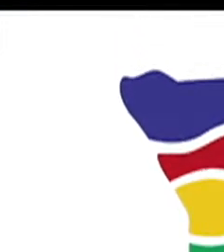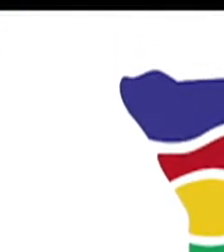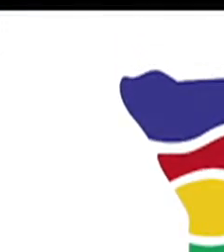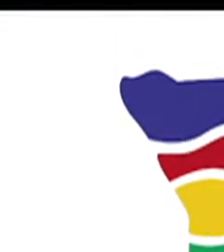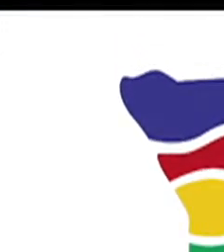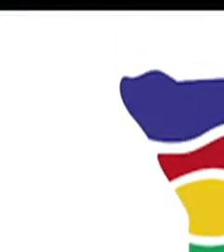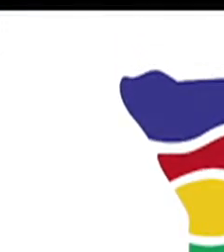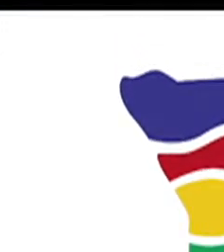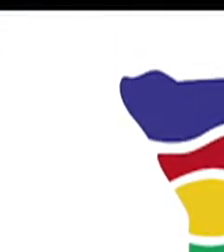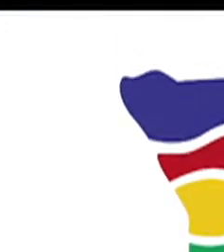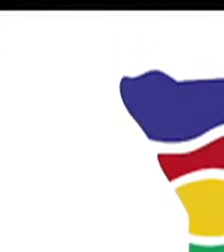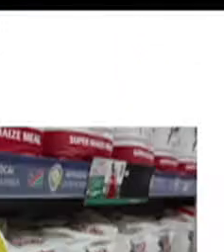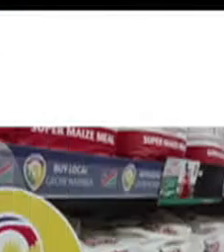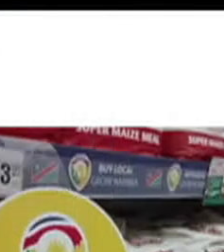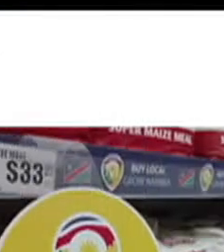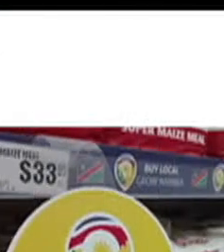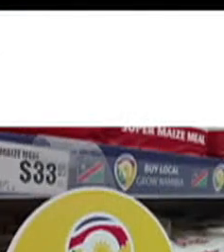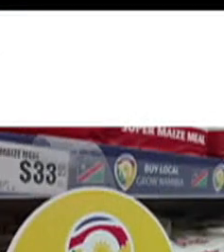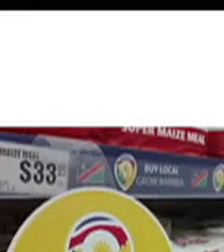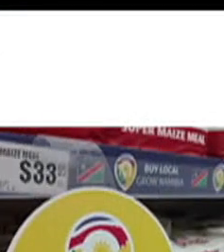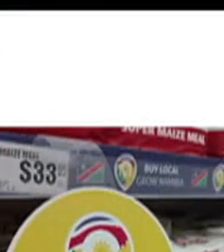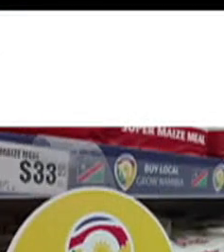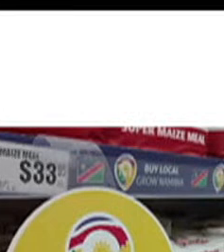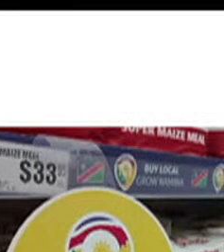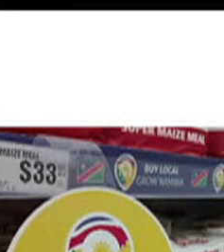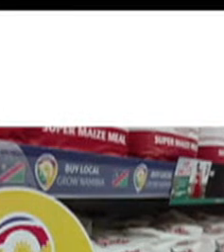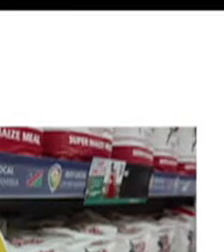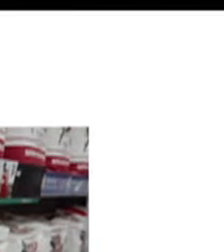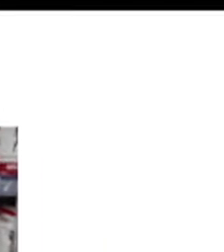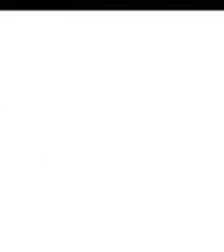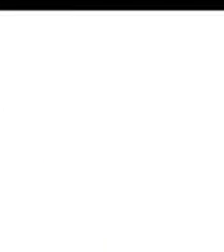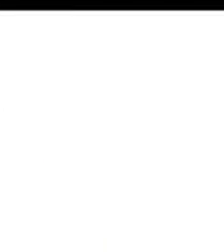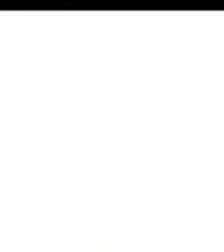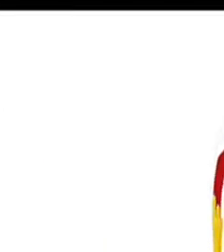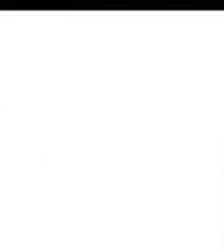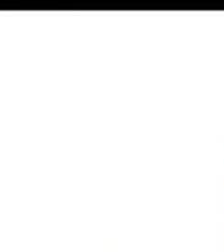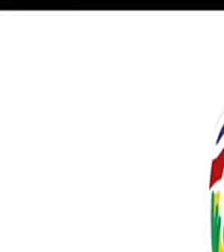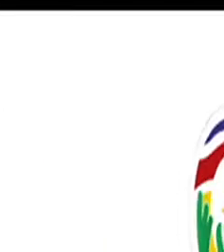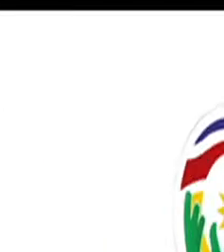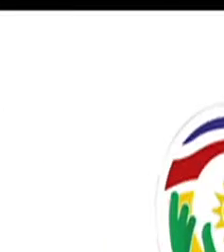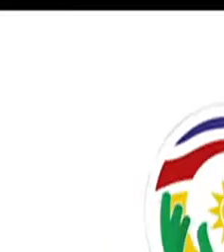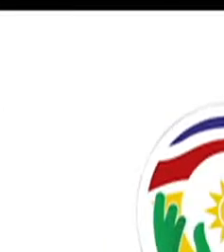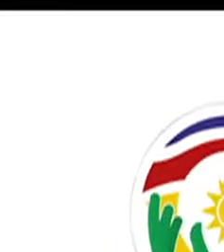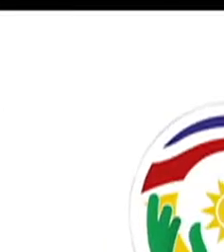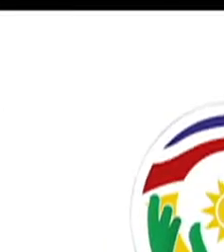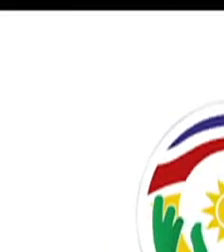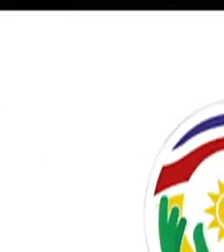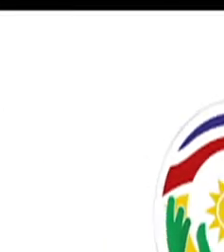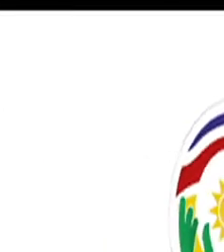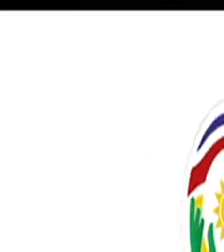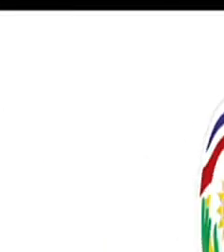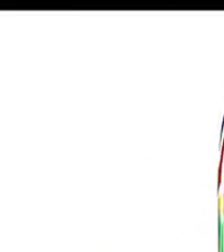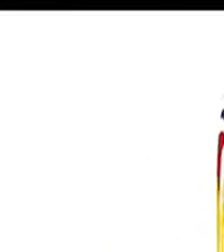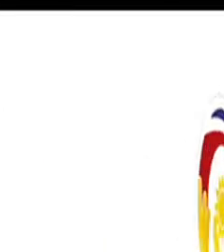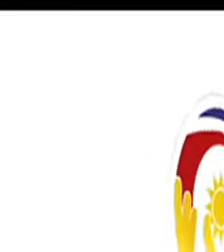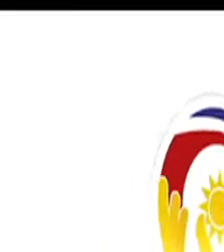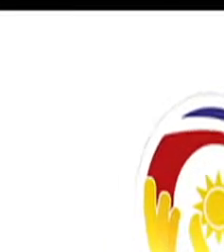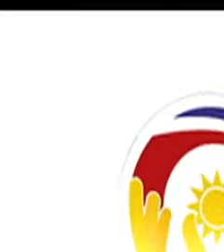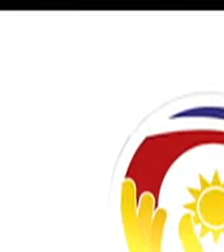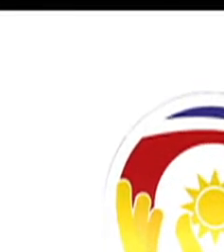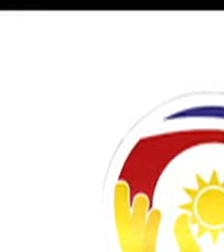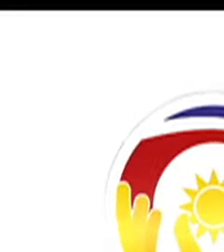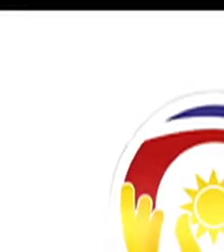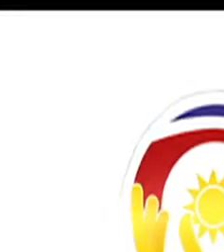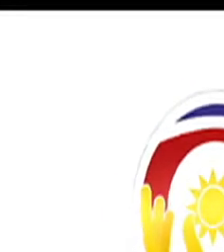invites you to support Namibian products whenever you can. Look out for the Buy Local Grow Namibia logo on your